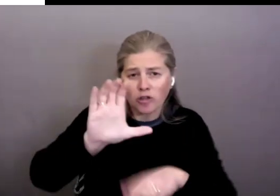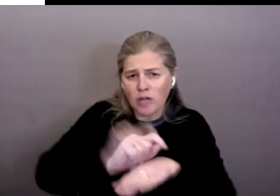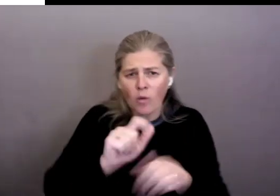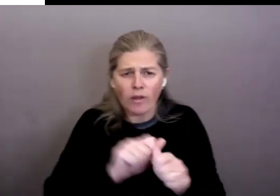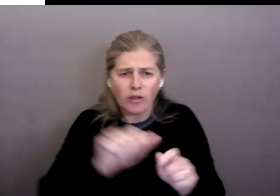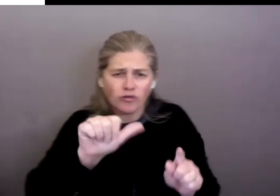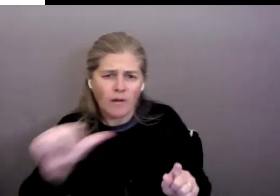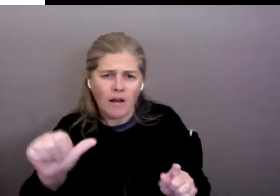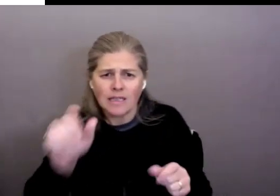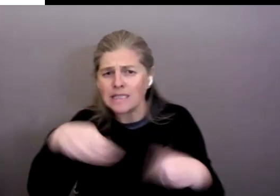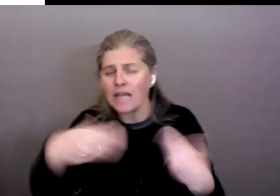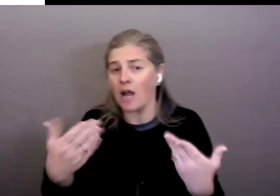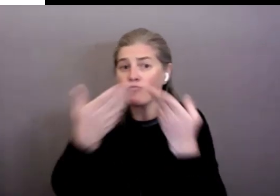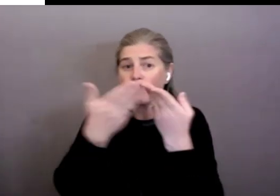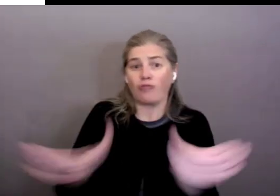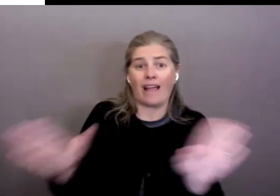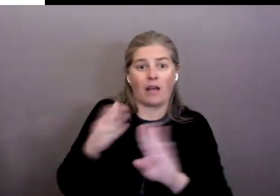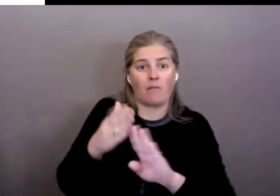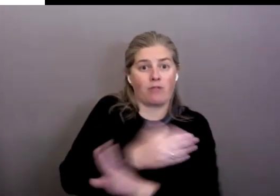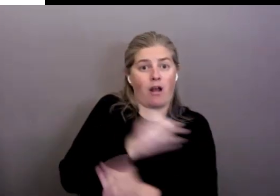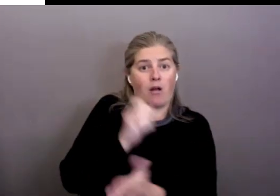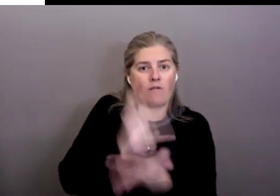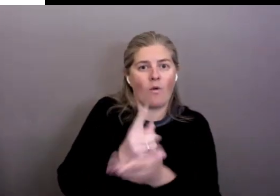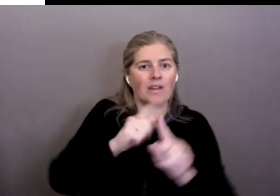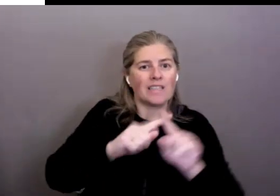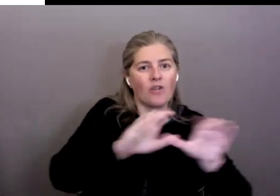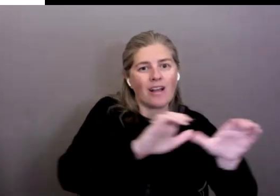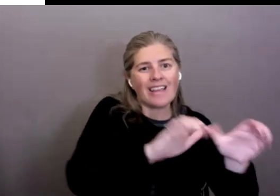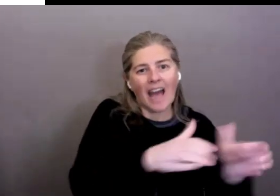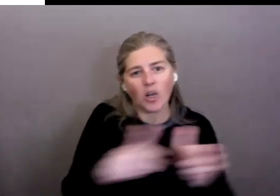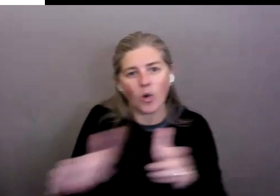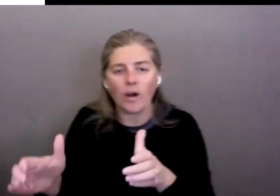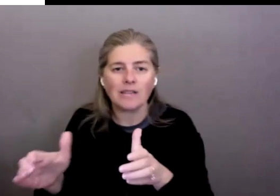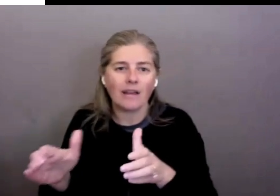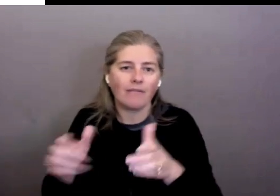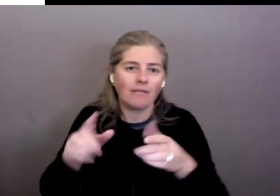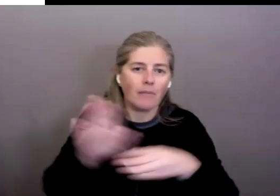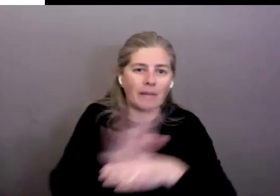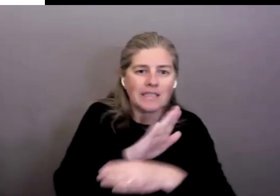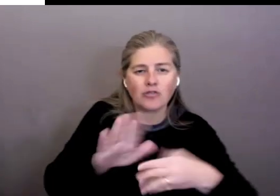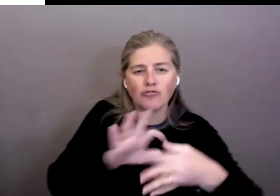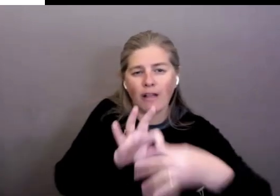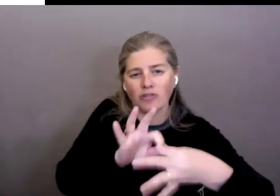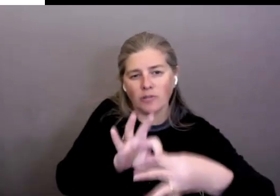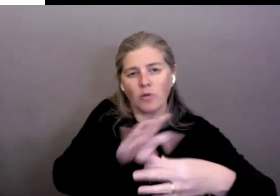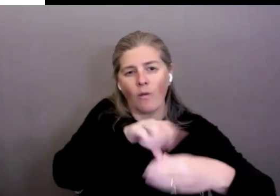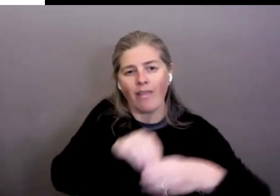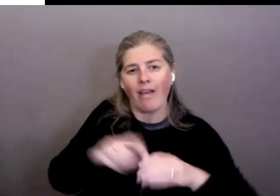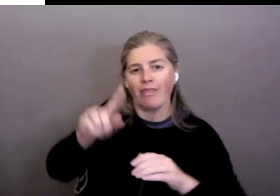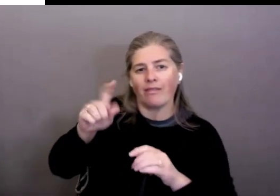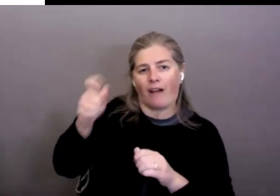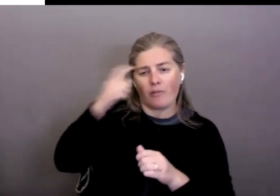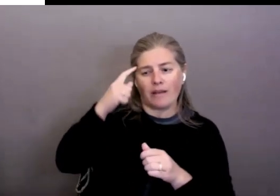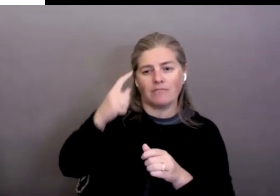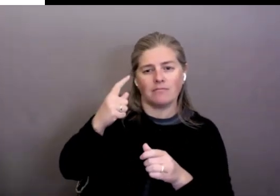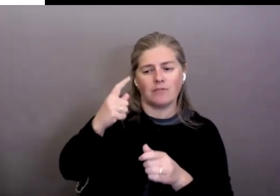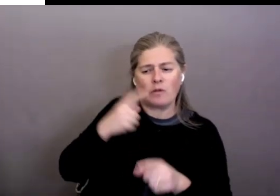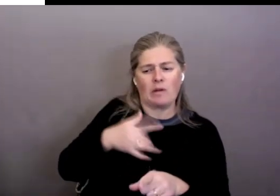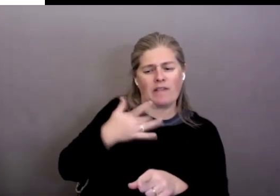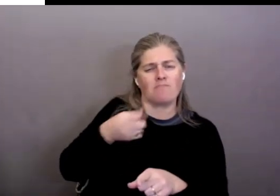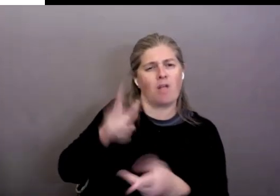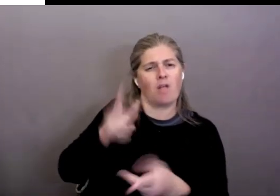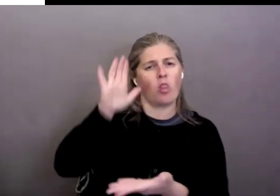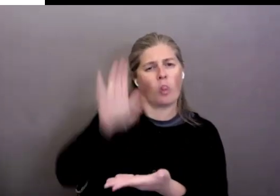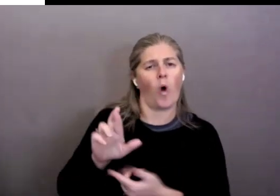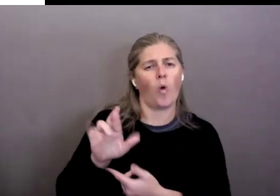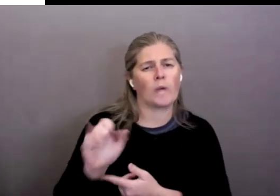offer blanket prior approval for categories of contracts and commercial relationships that pose, in the state's opinion, very little risk, such as those